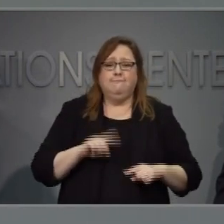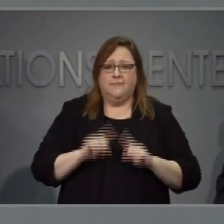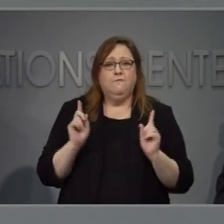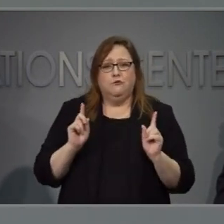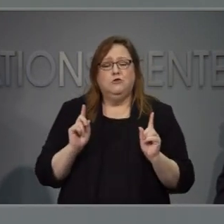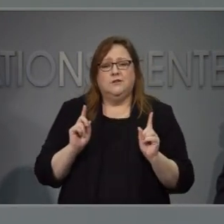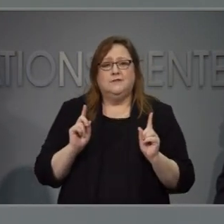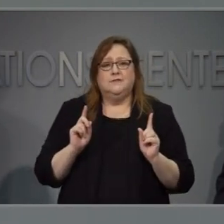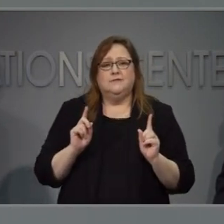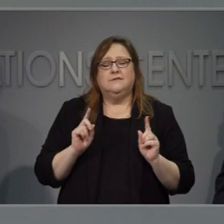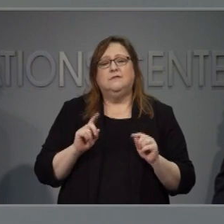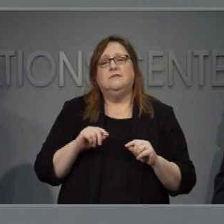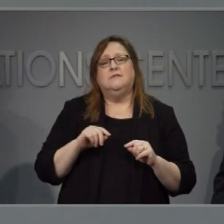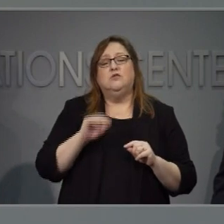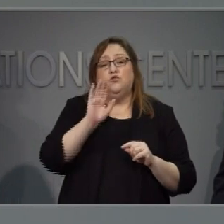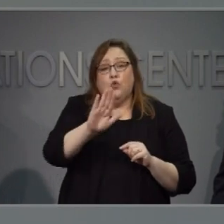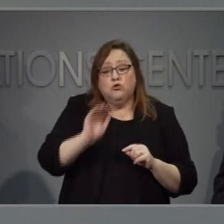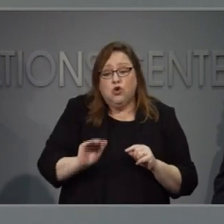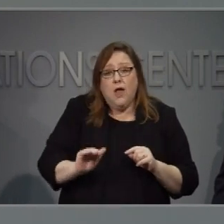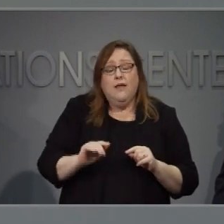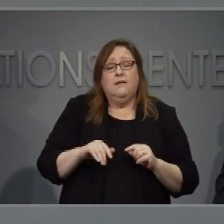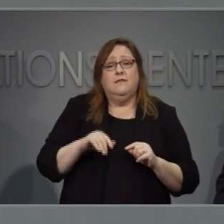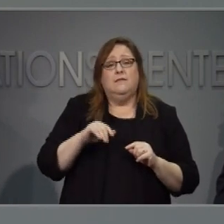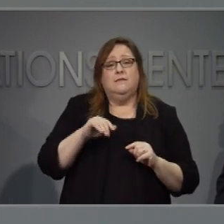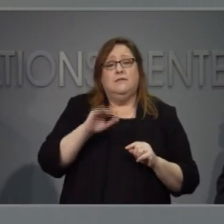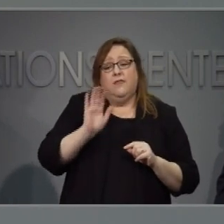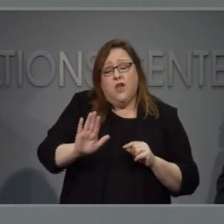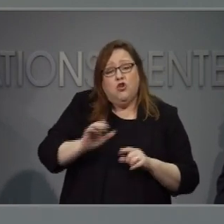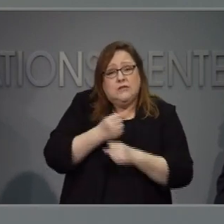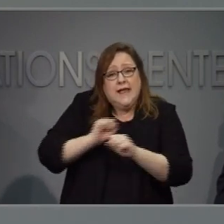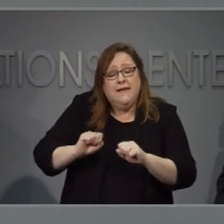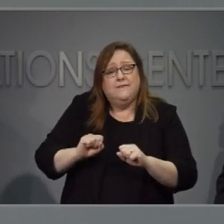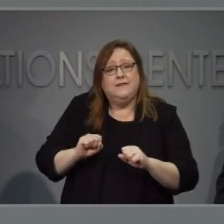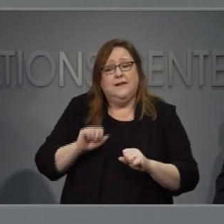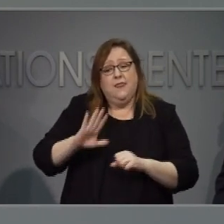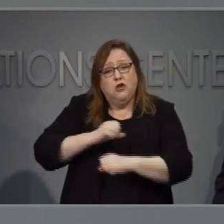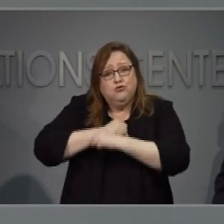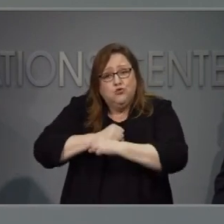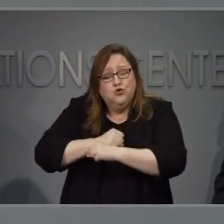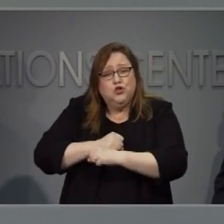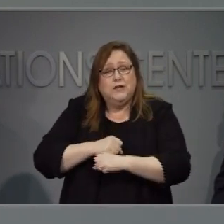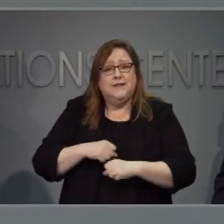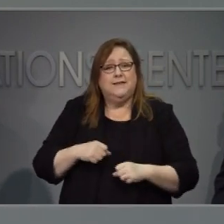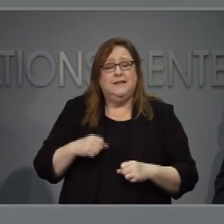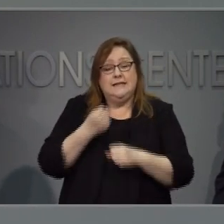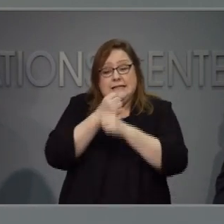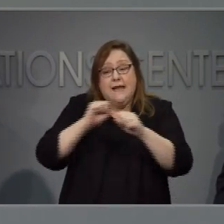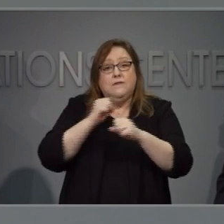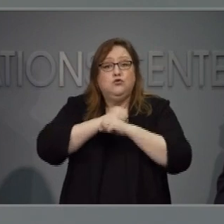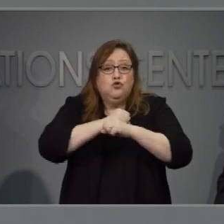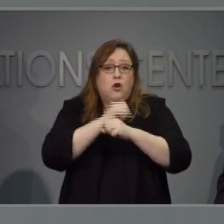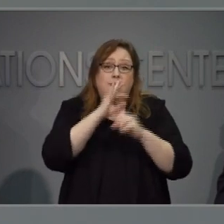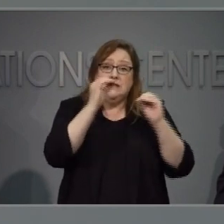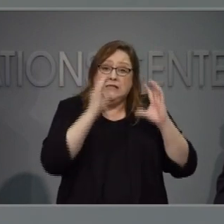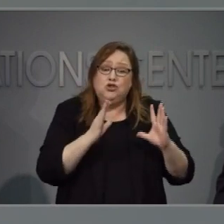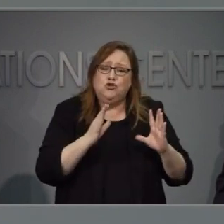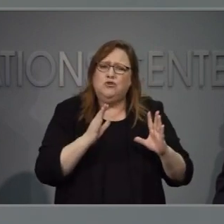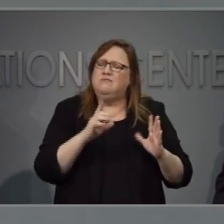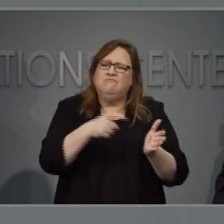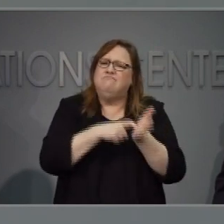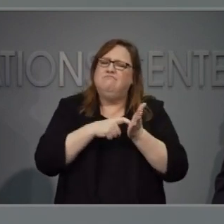and security of your child and your child's teacher, in our eyes, demands nothing